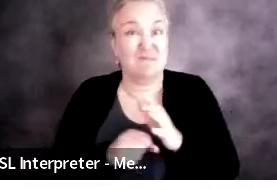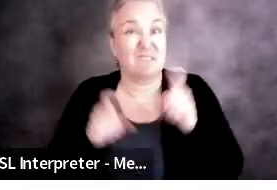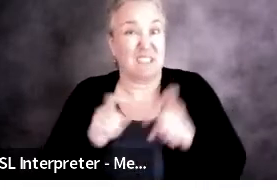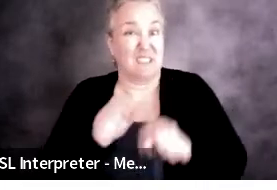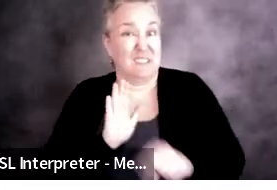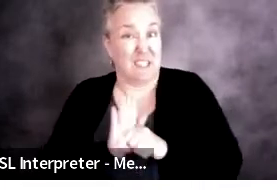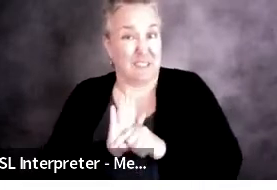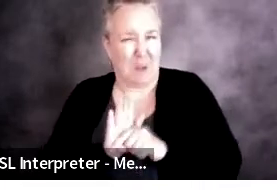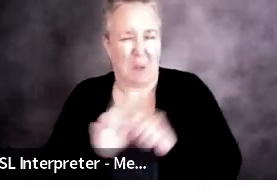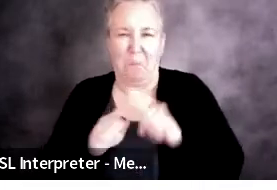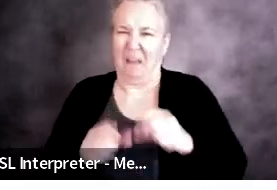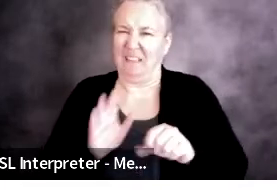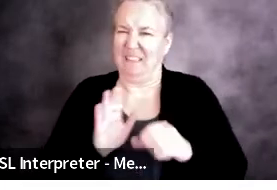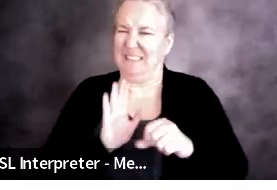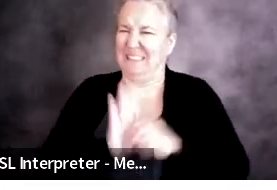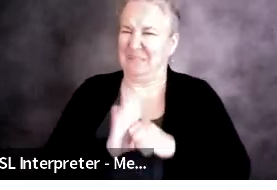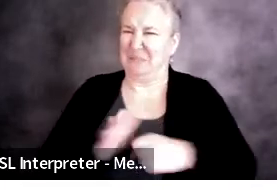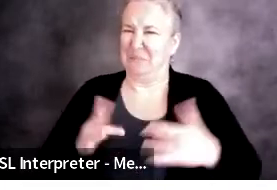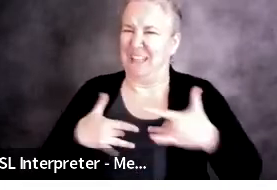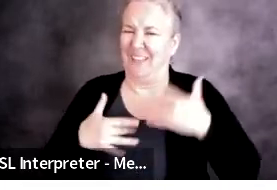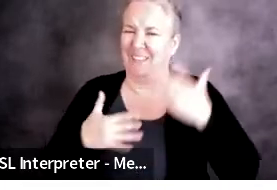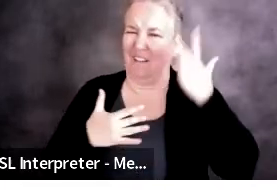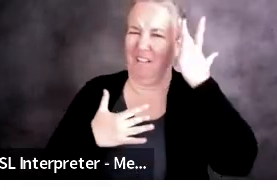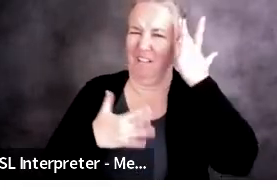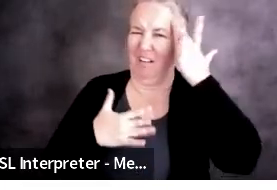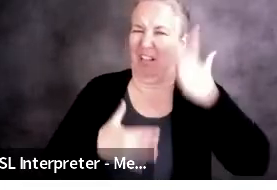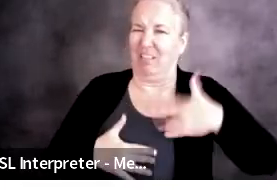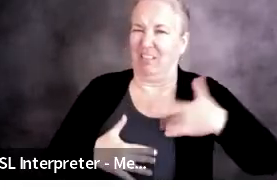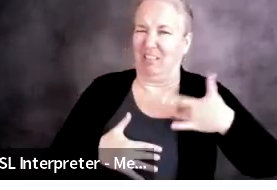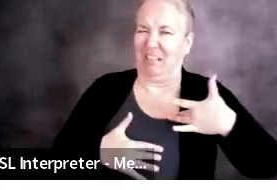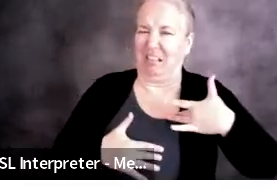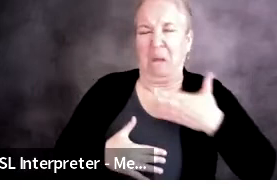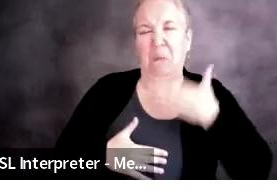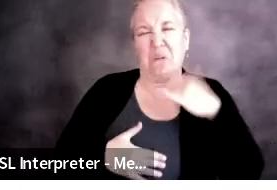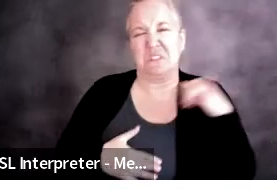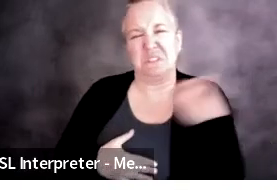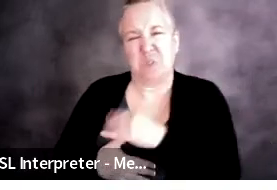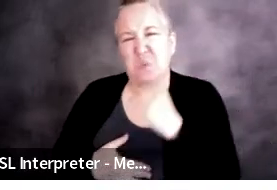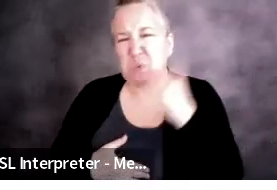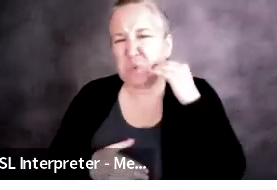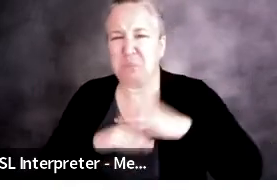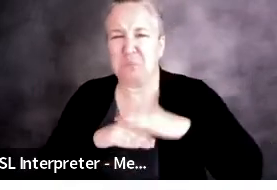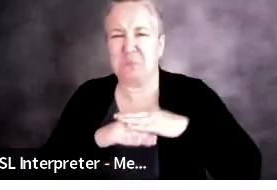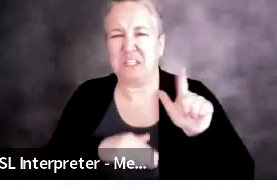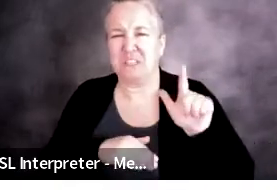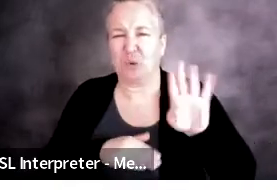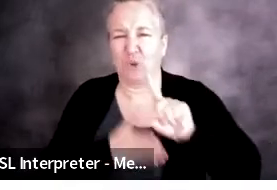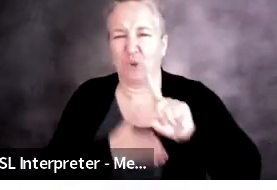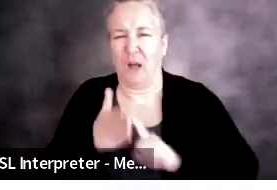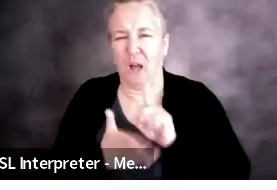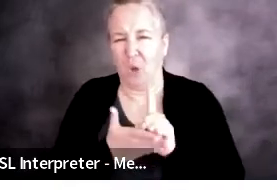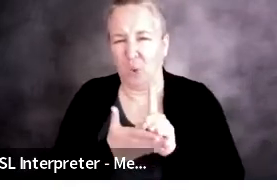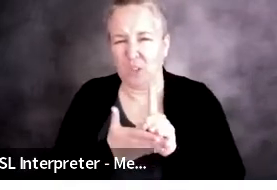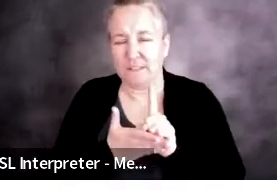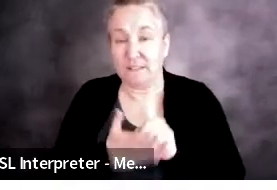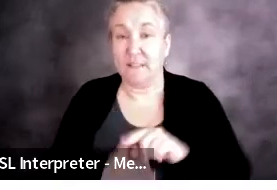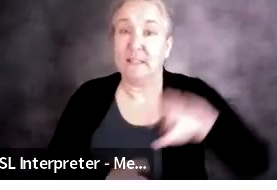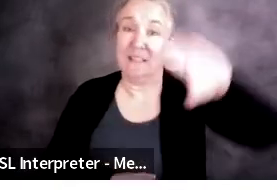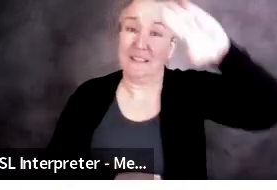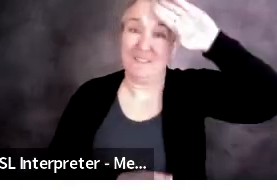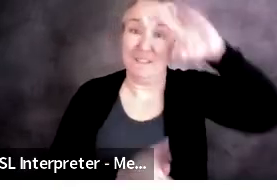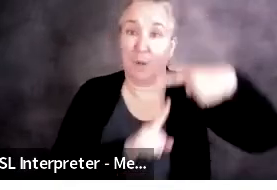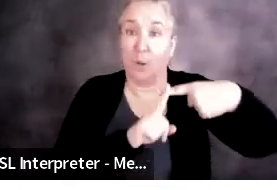having symptoms, it's best to stay home for at least 24 hours after your fever or symptoms